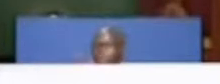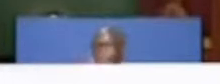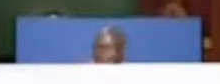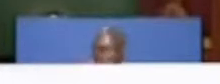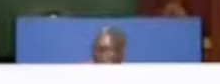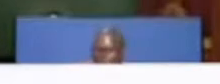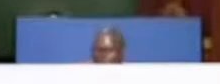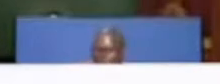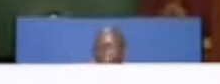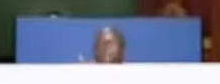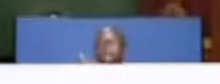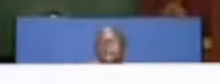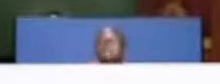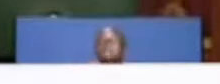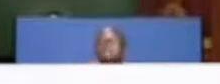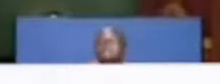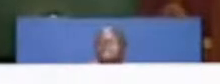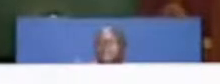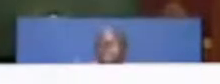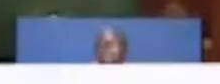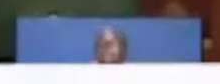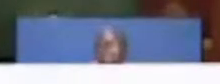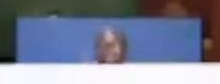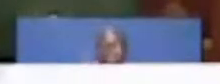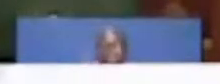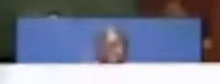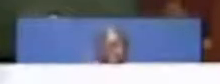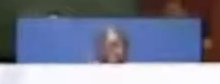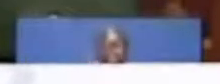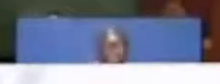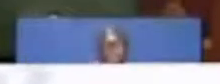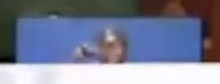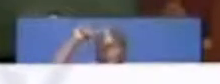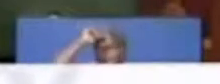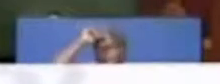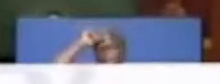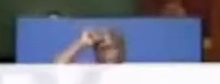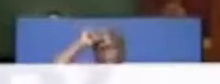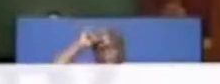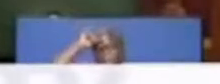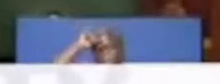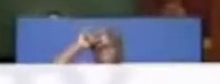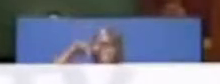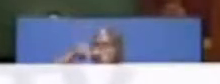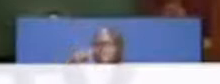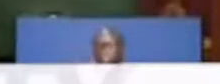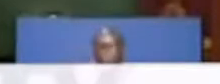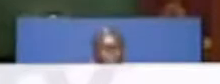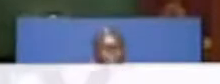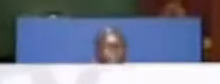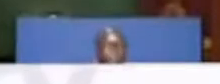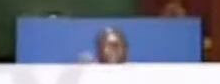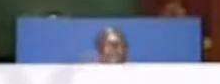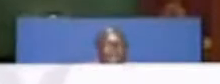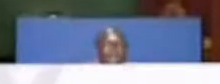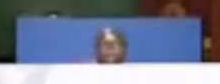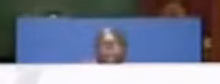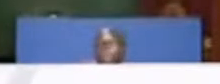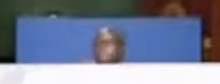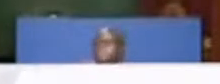that have guided me and my administration. These are economic